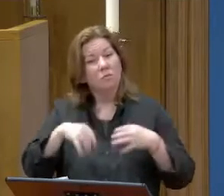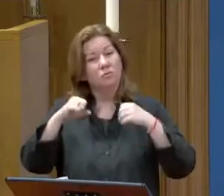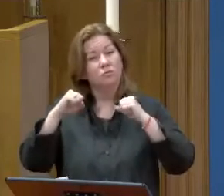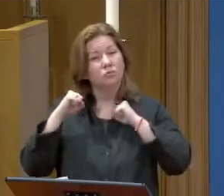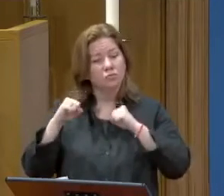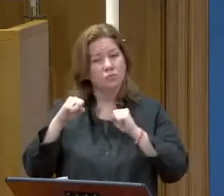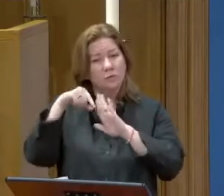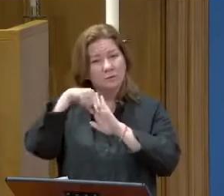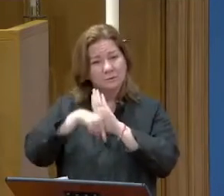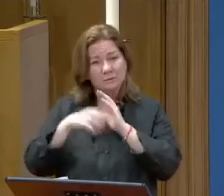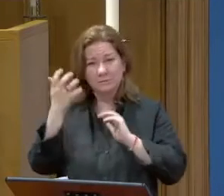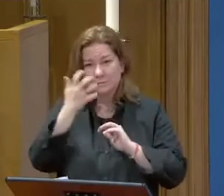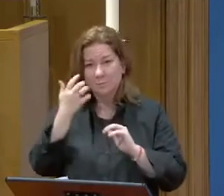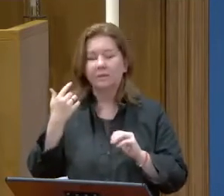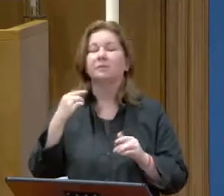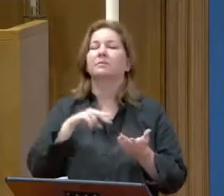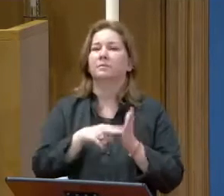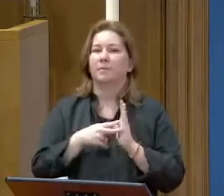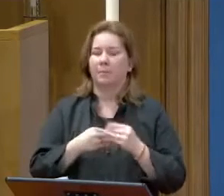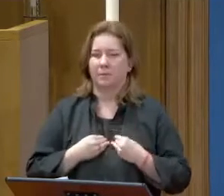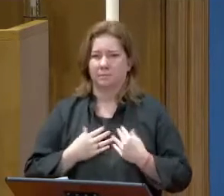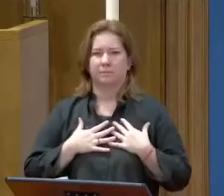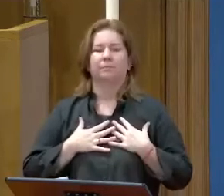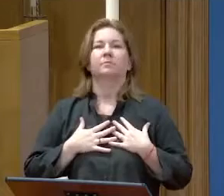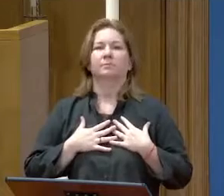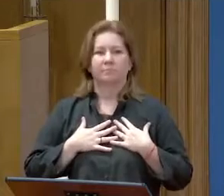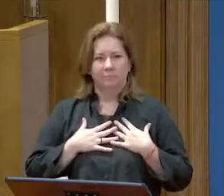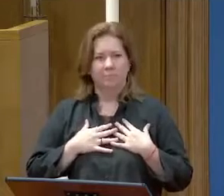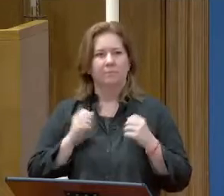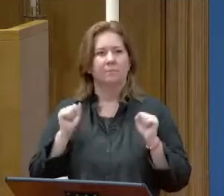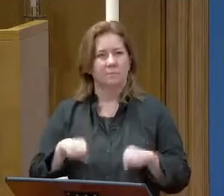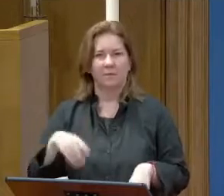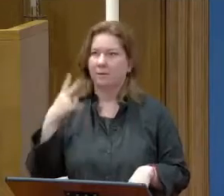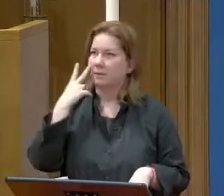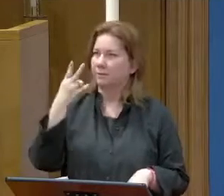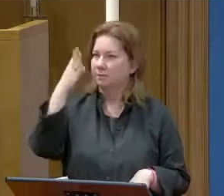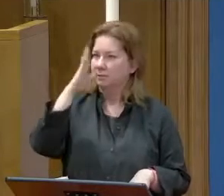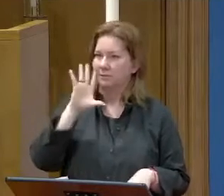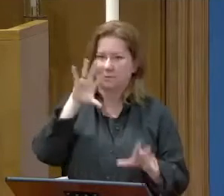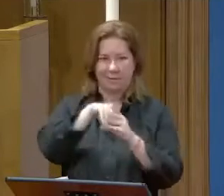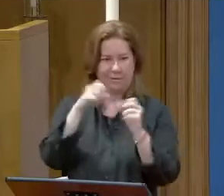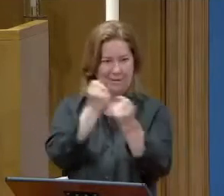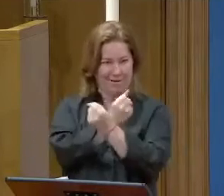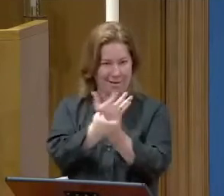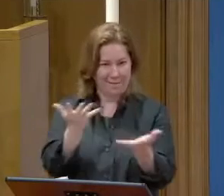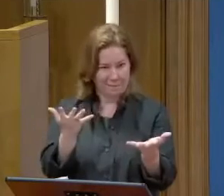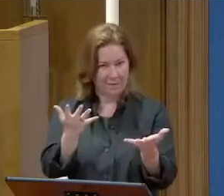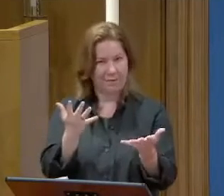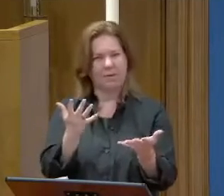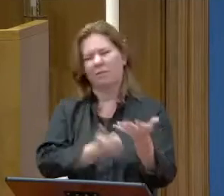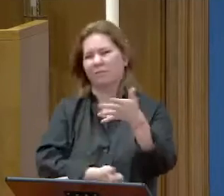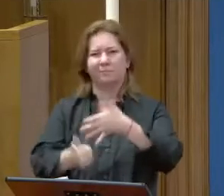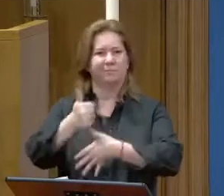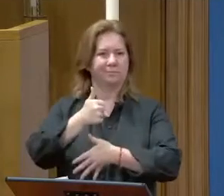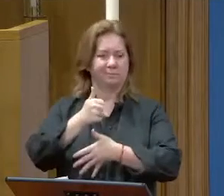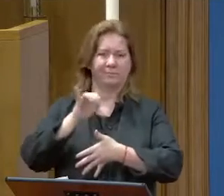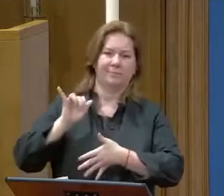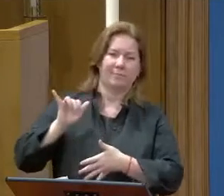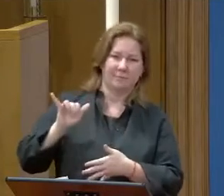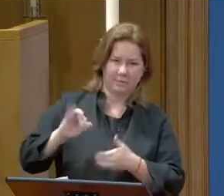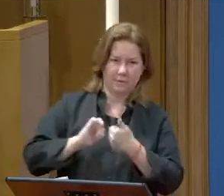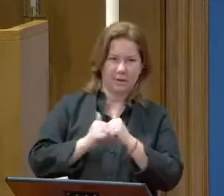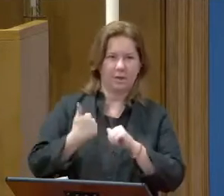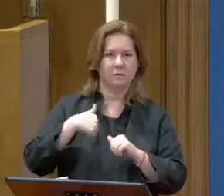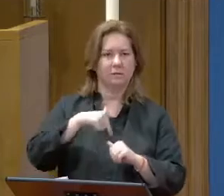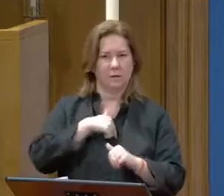amazing that we'll come to see in God's way. We'll come to see God in all things and above all things, and that's how